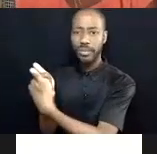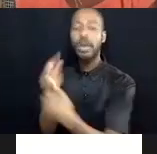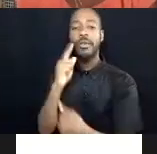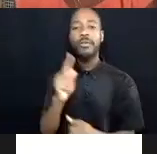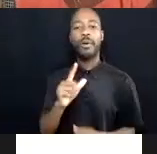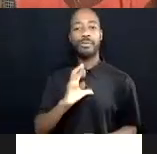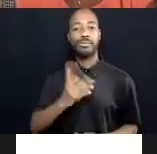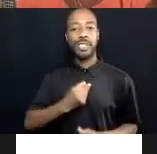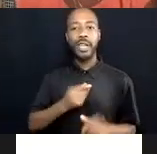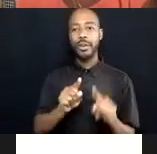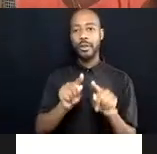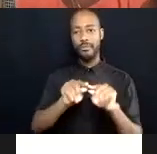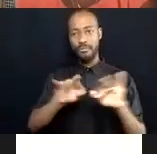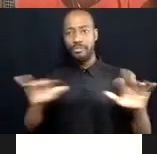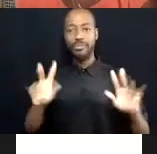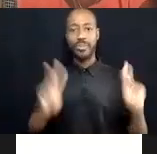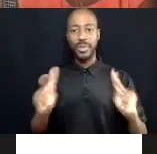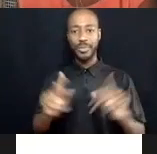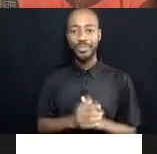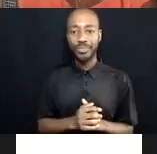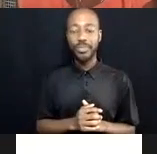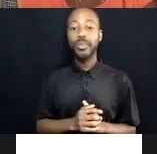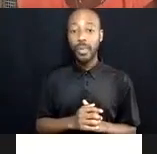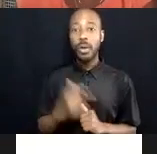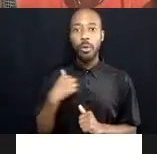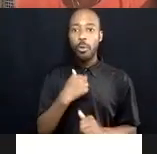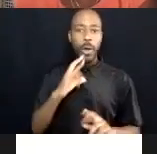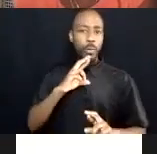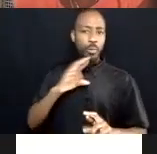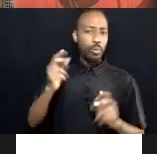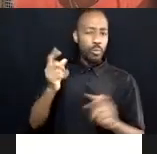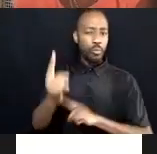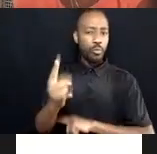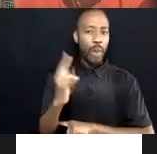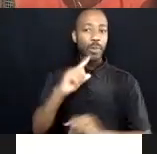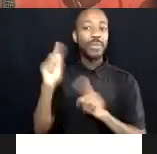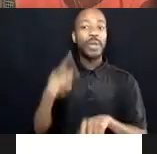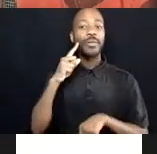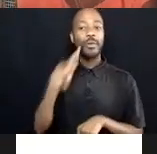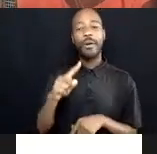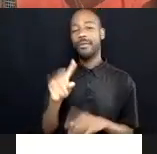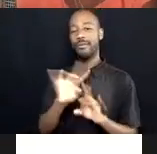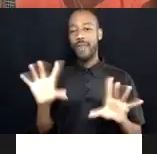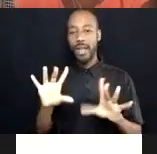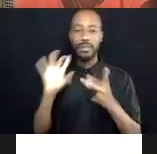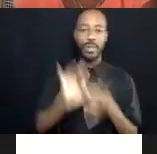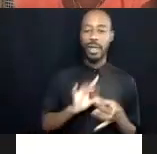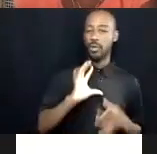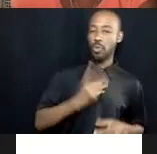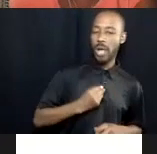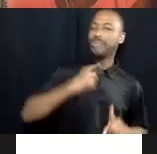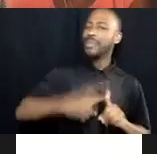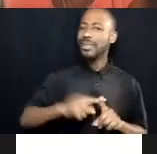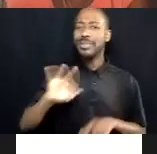We also rapidly respond to violence against trans people in the community, and people who are not trans in the community.